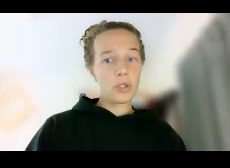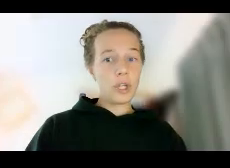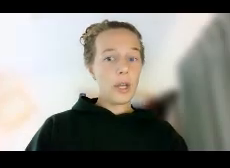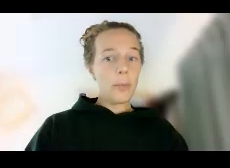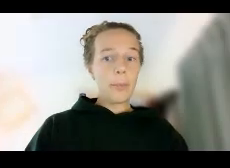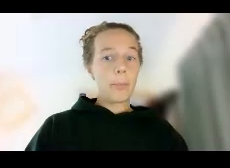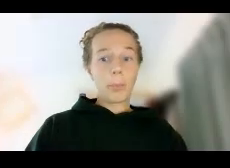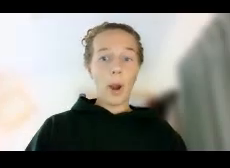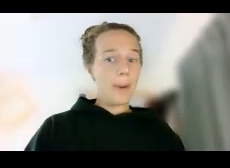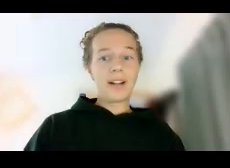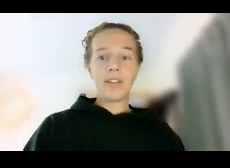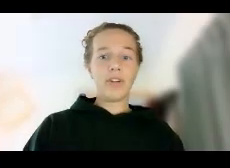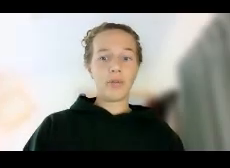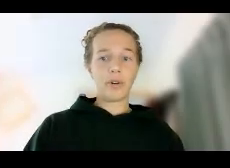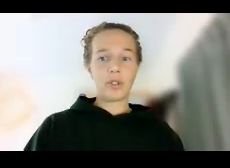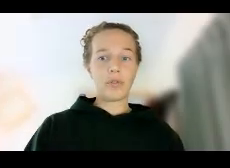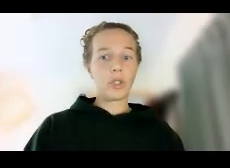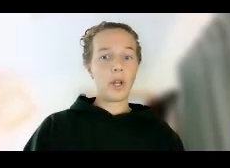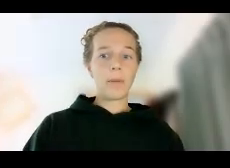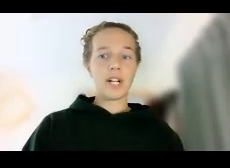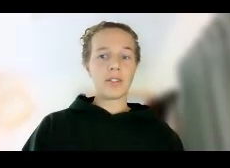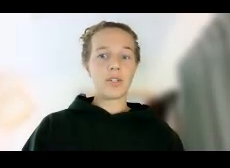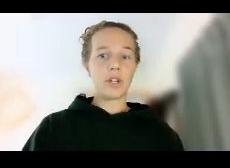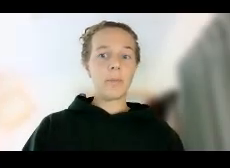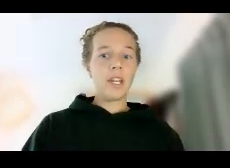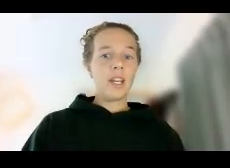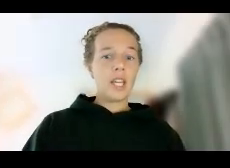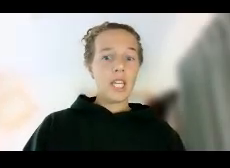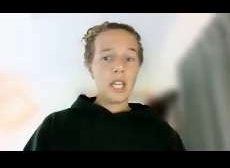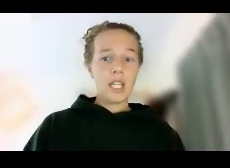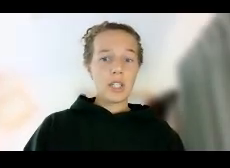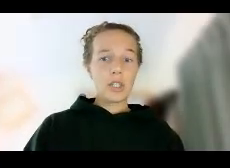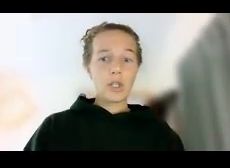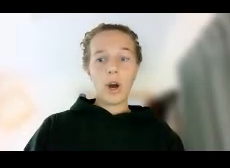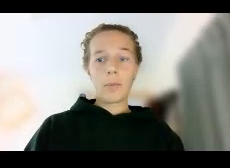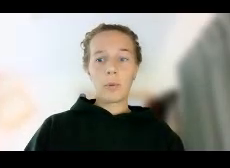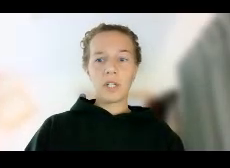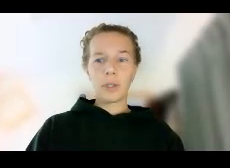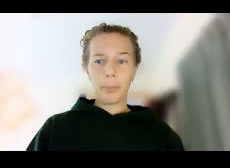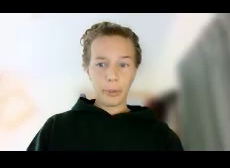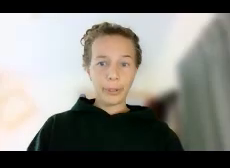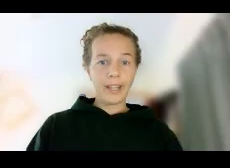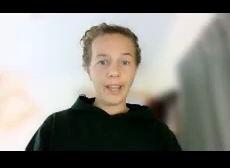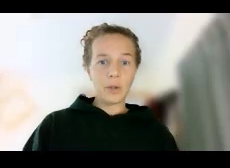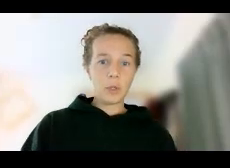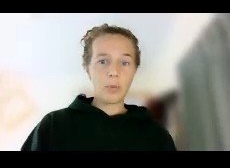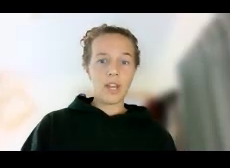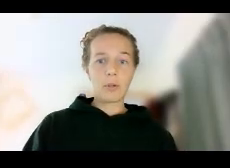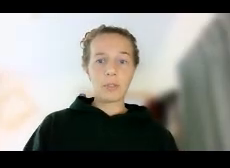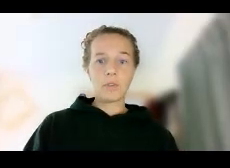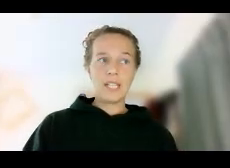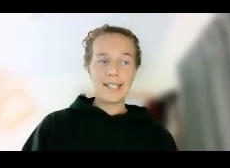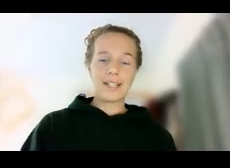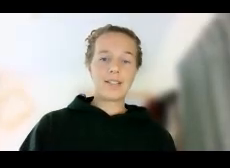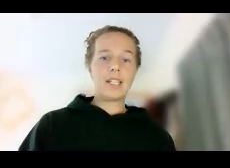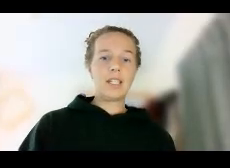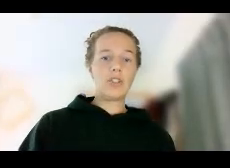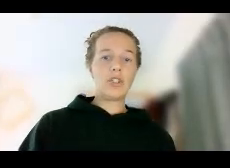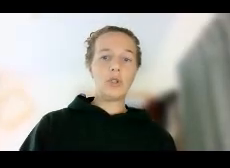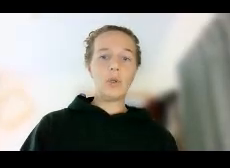common murres primarily feed on forage fish, not much else. So each common murre bird can consume somewhere